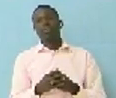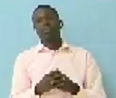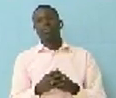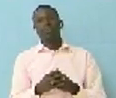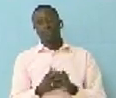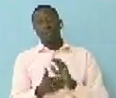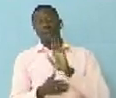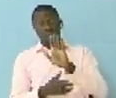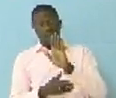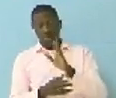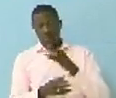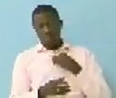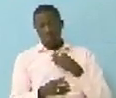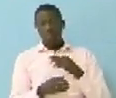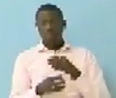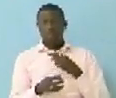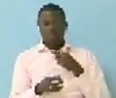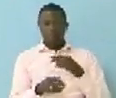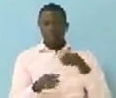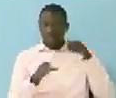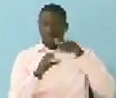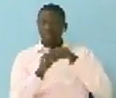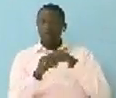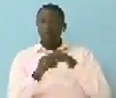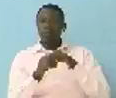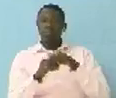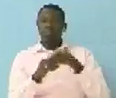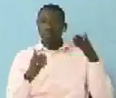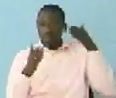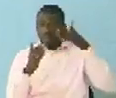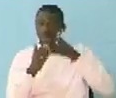Later we would get into specific examples. What